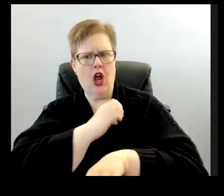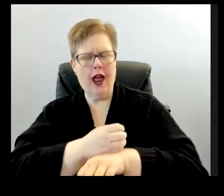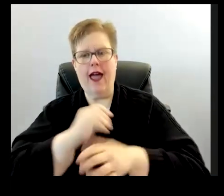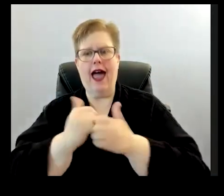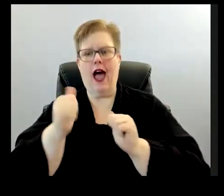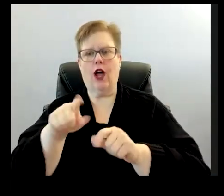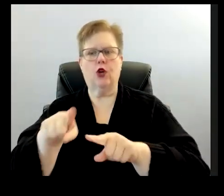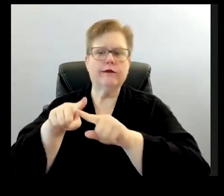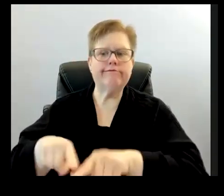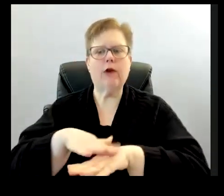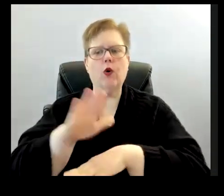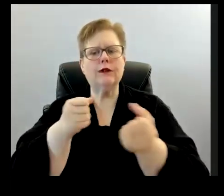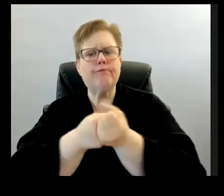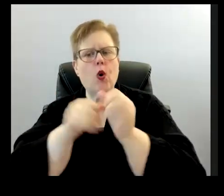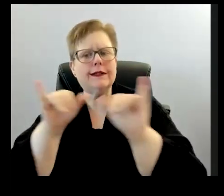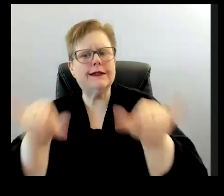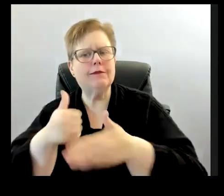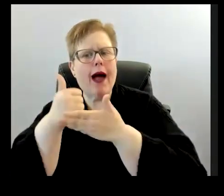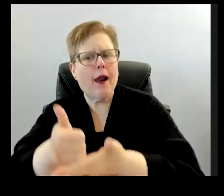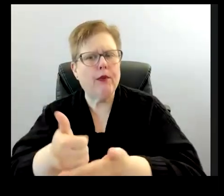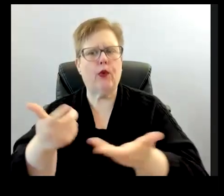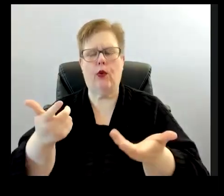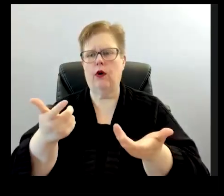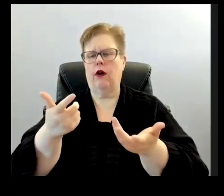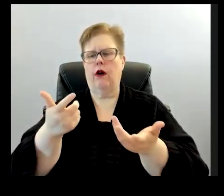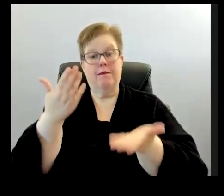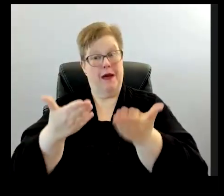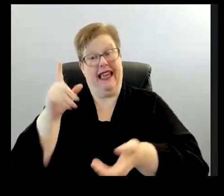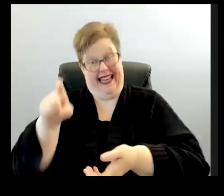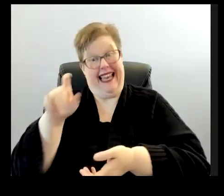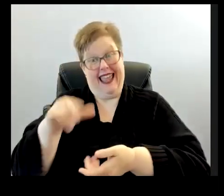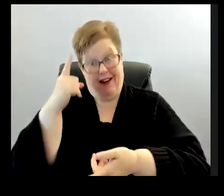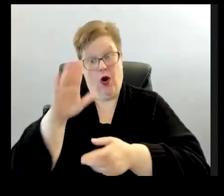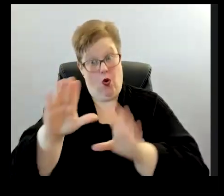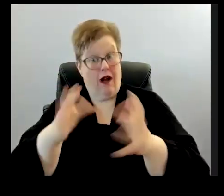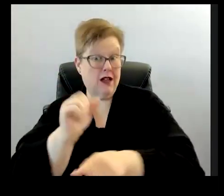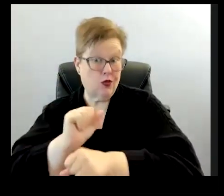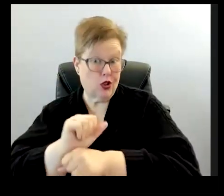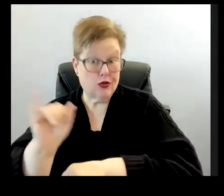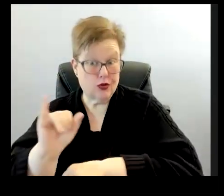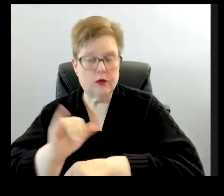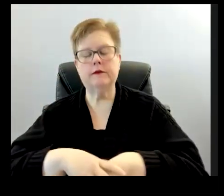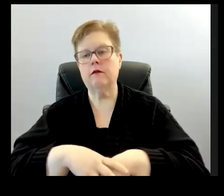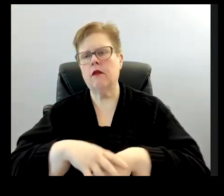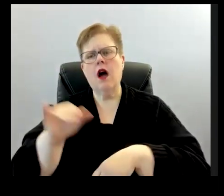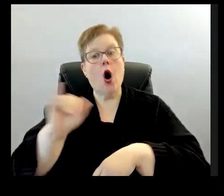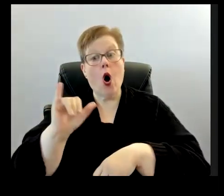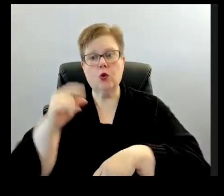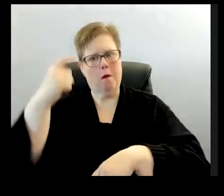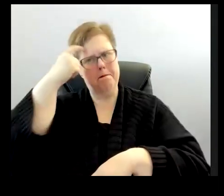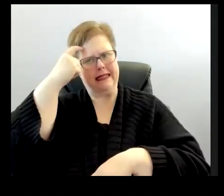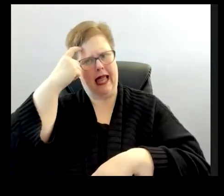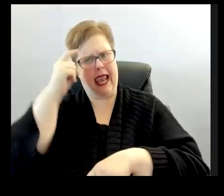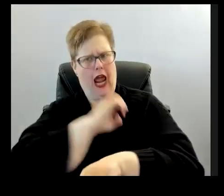your support system to help you around then? Because you may need some of that for your coursework. And there's also obviously mental